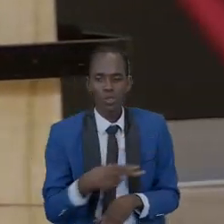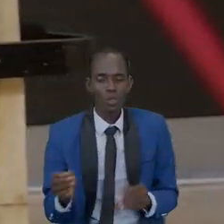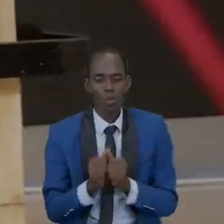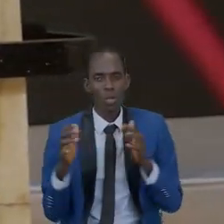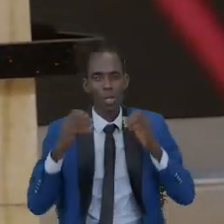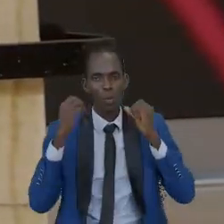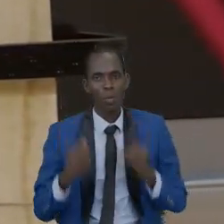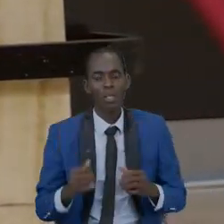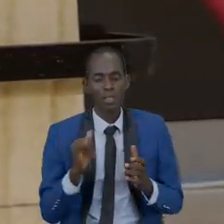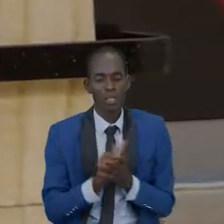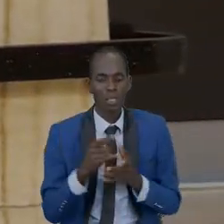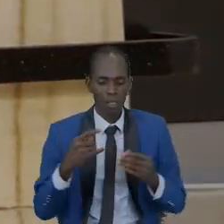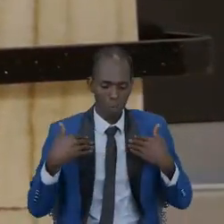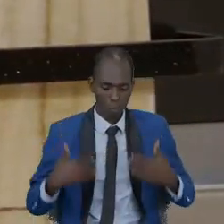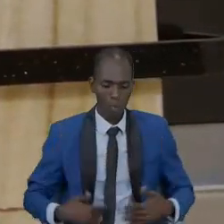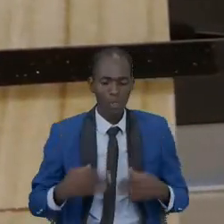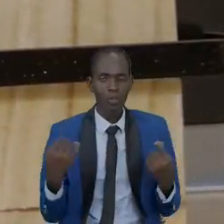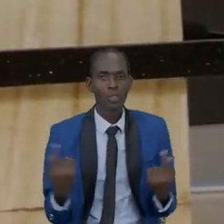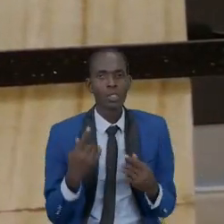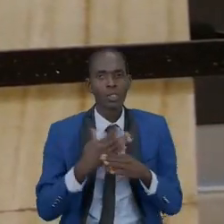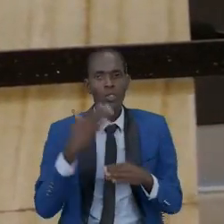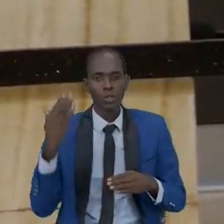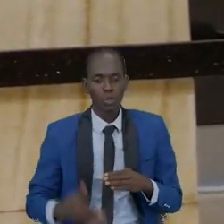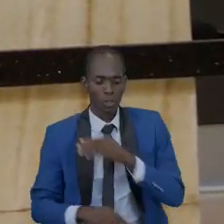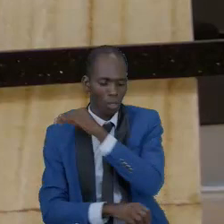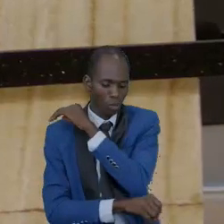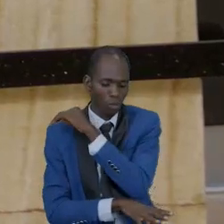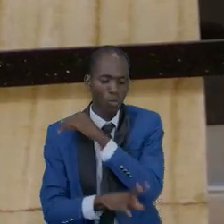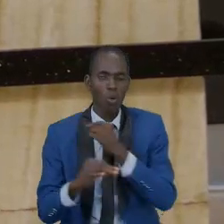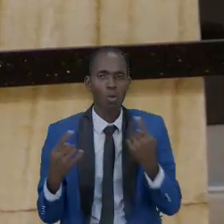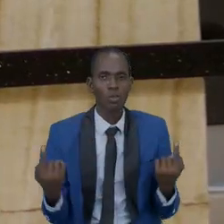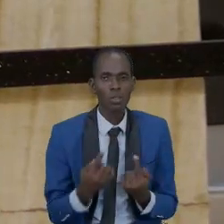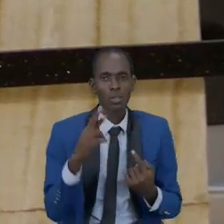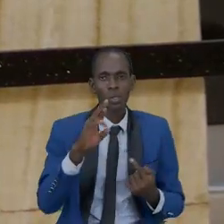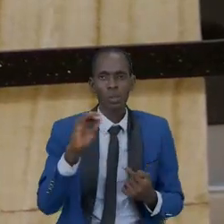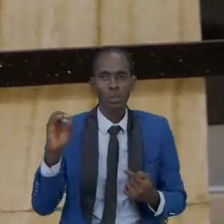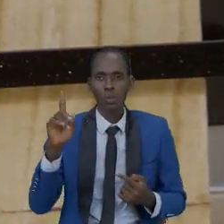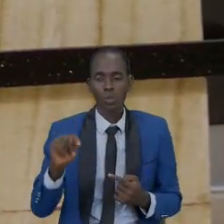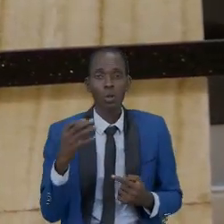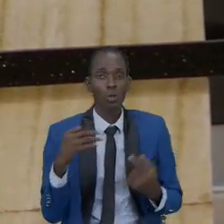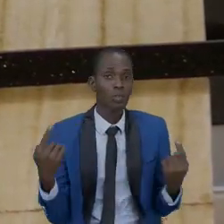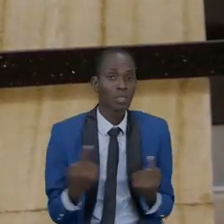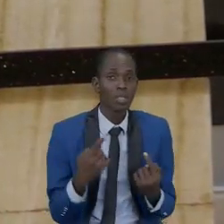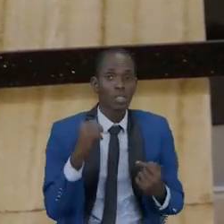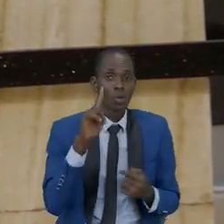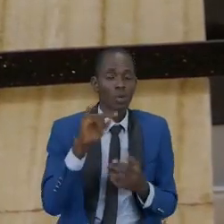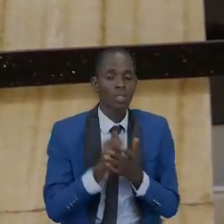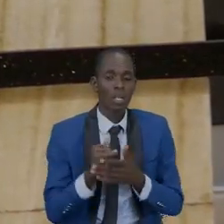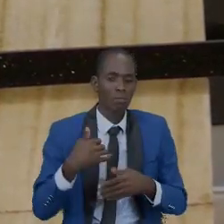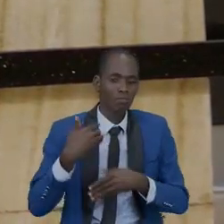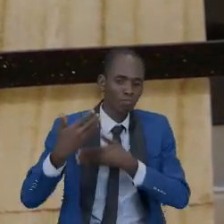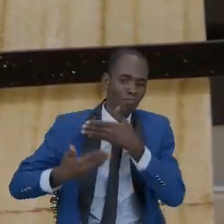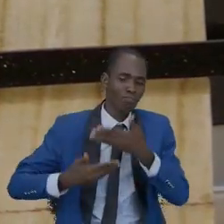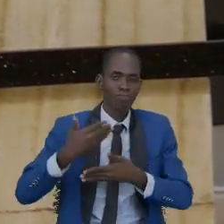sin, the total root of sin, and the one that generates and produces sin, that the body of